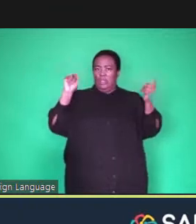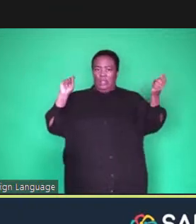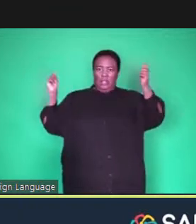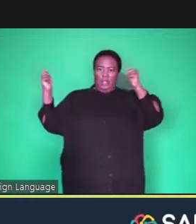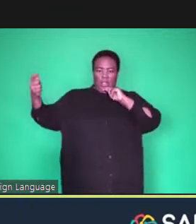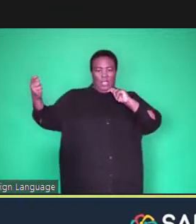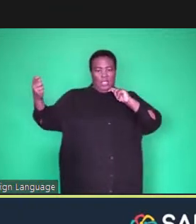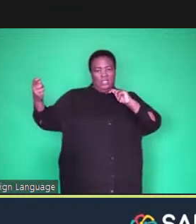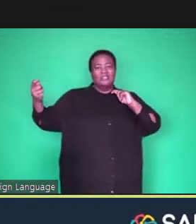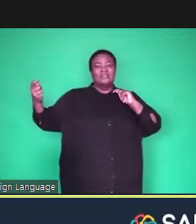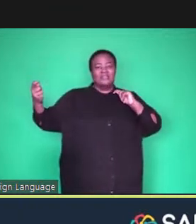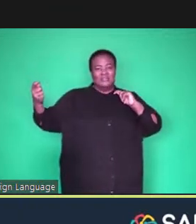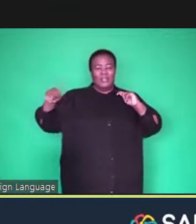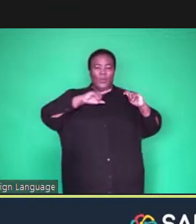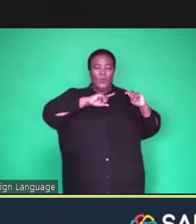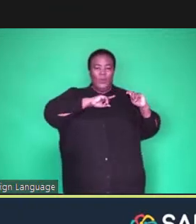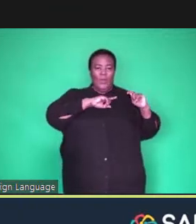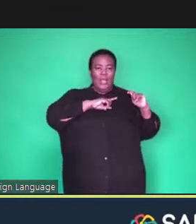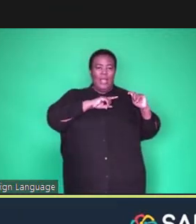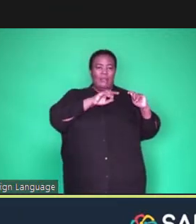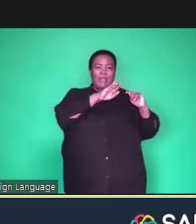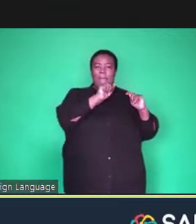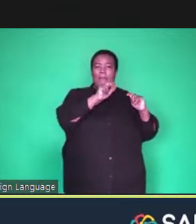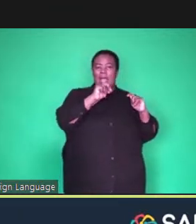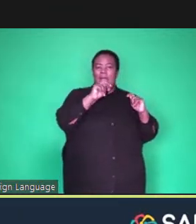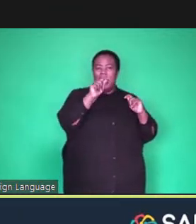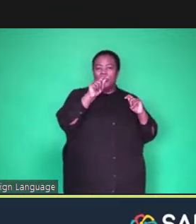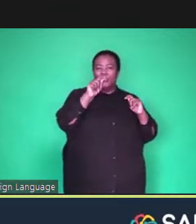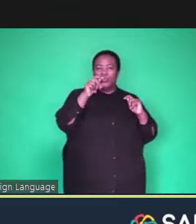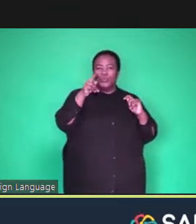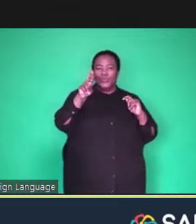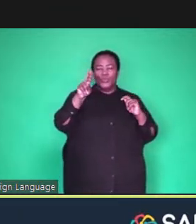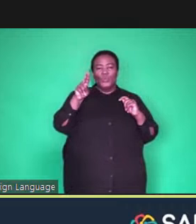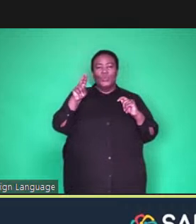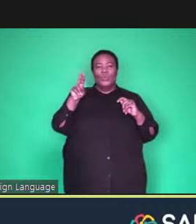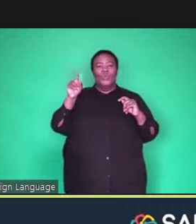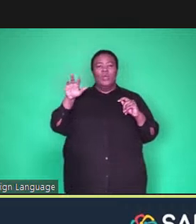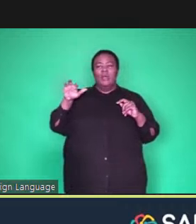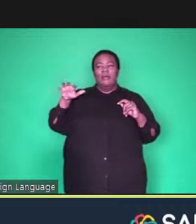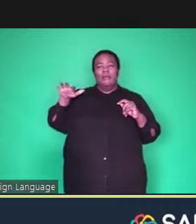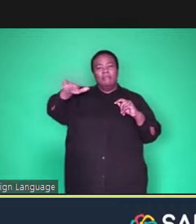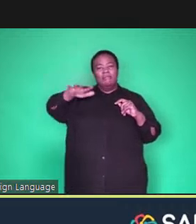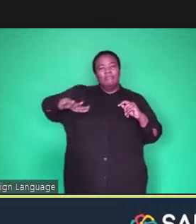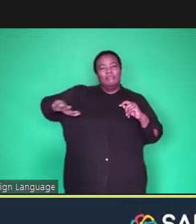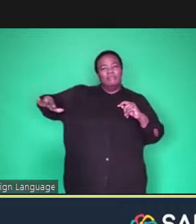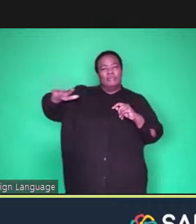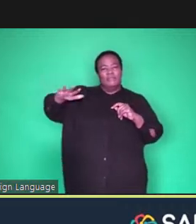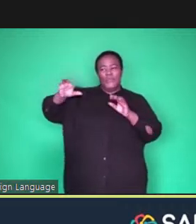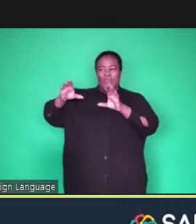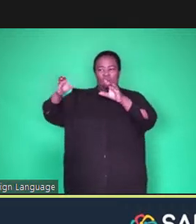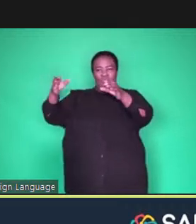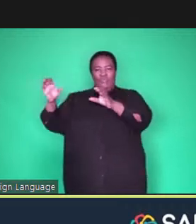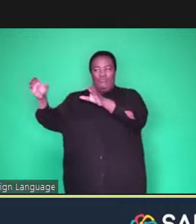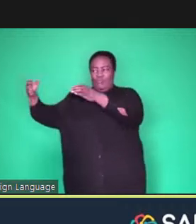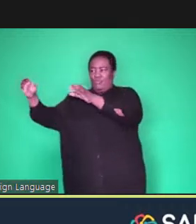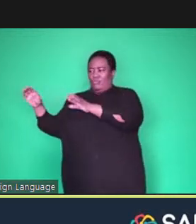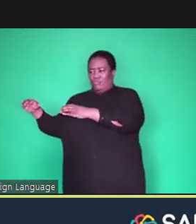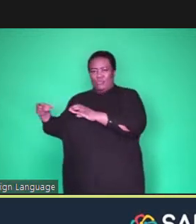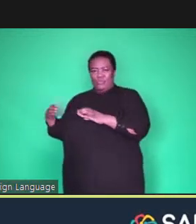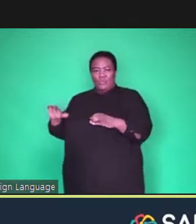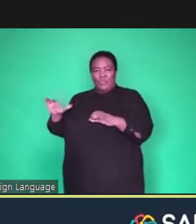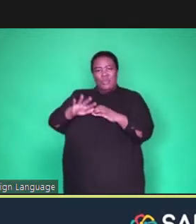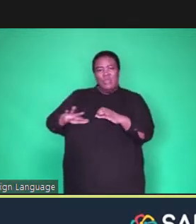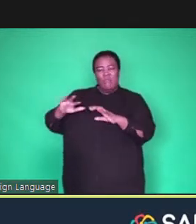the Bantustan system that Kath Hall was showing us about. The Group Areas Acts with its